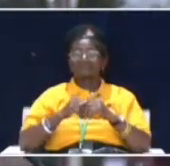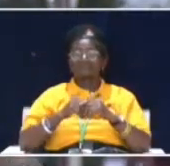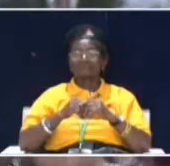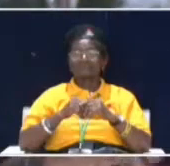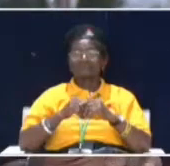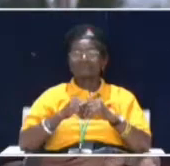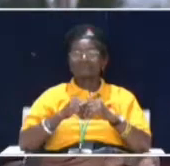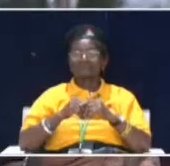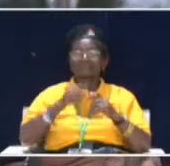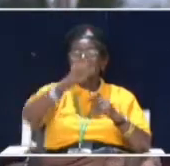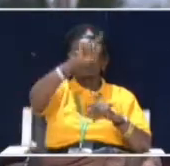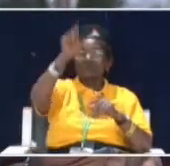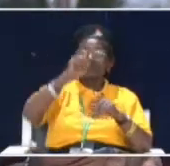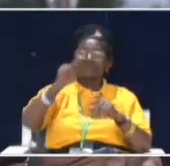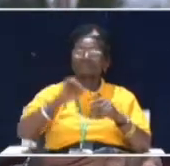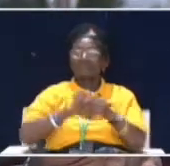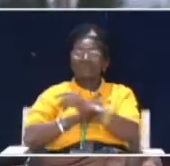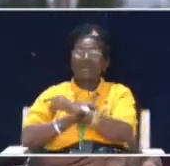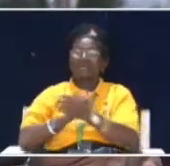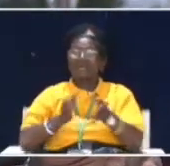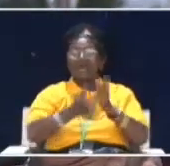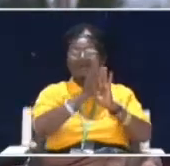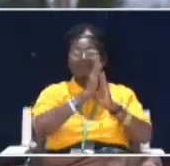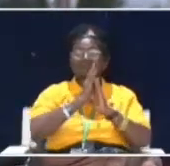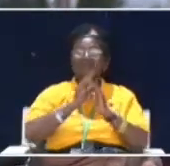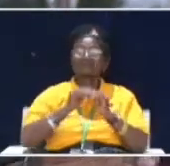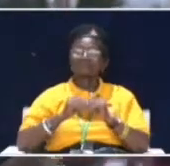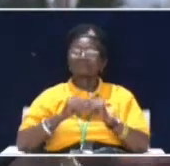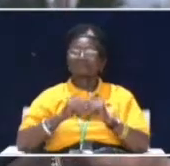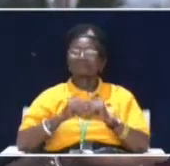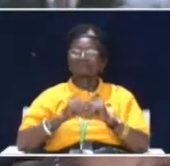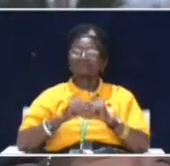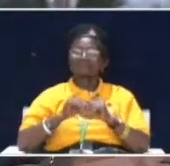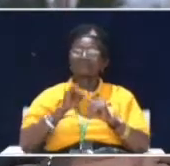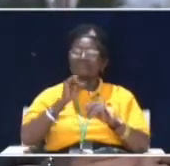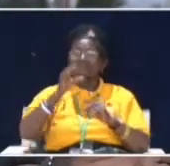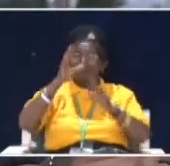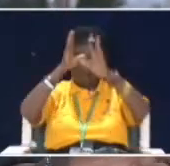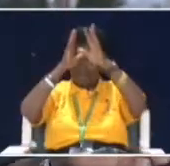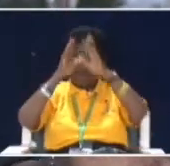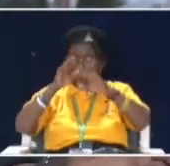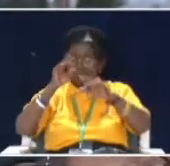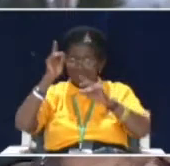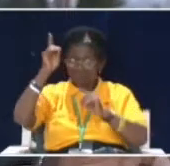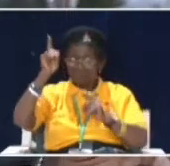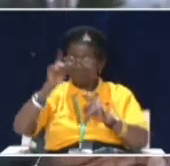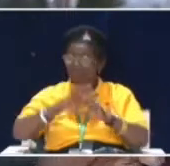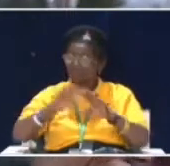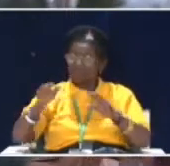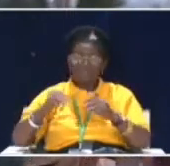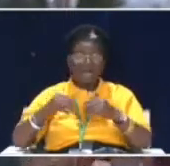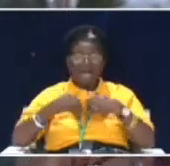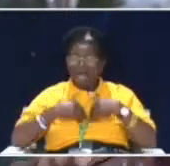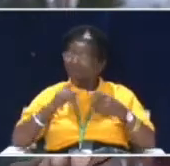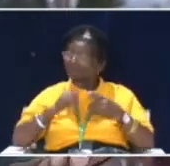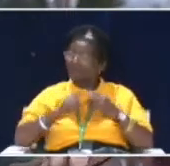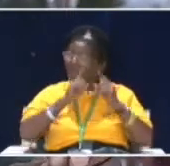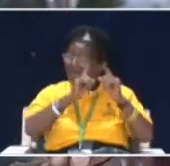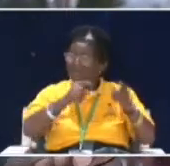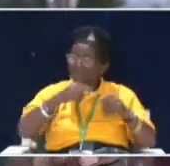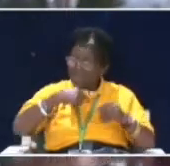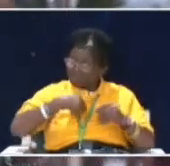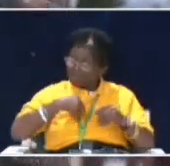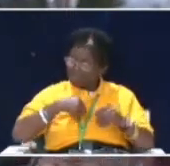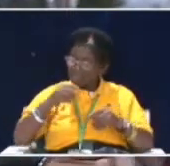the question I asked, I said, "Daddy, you don't have to answer me, you know. Daddy,